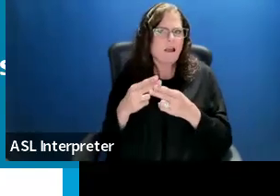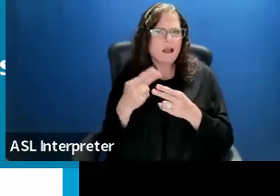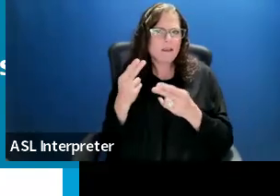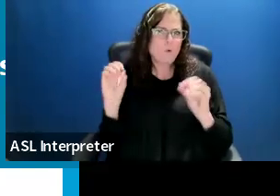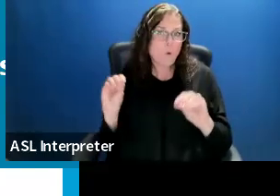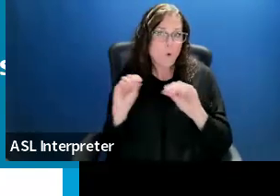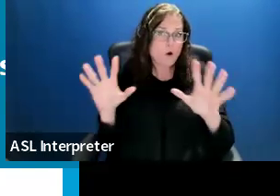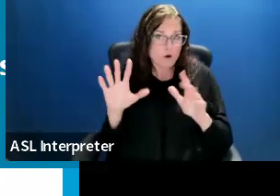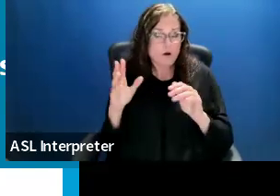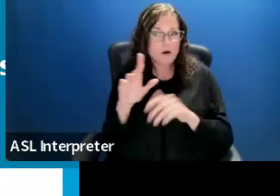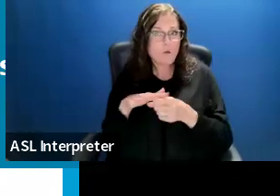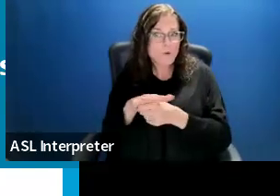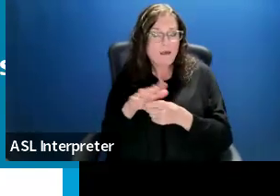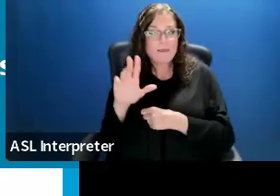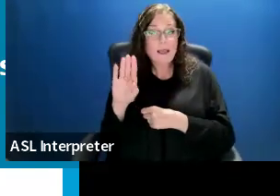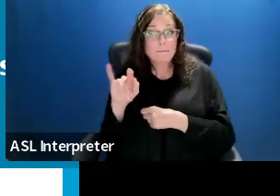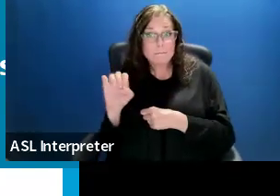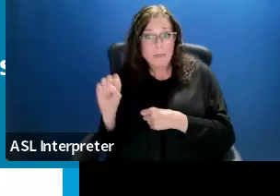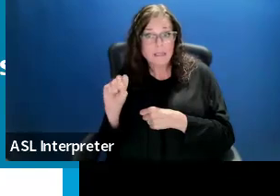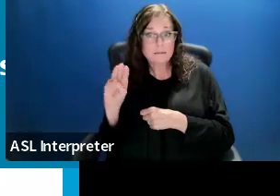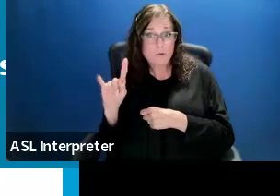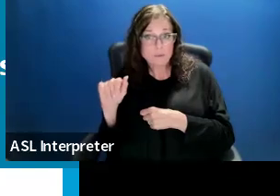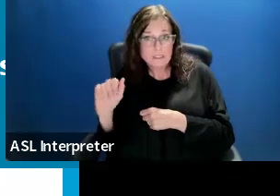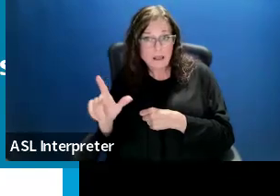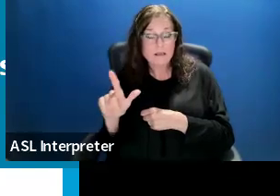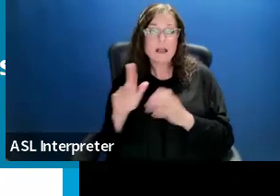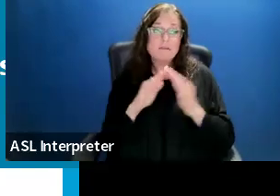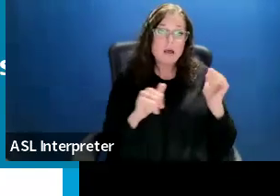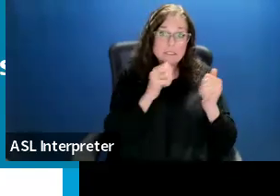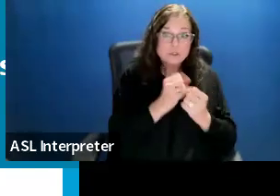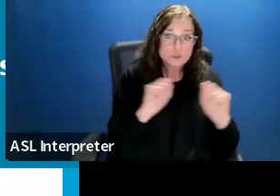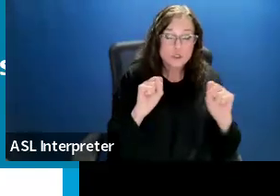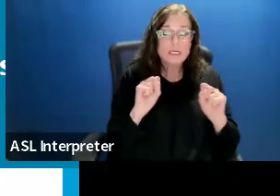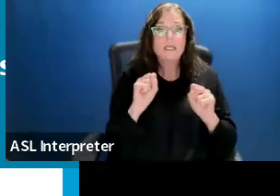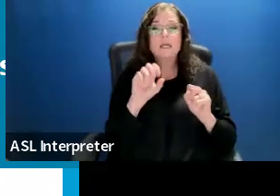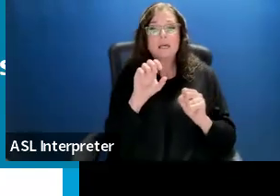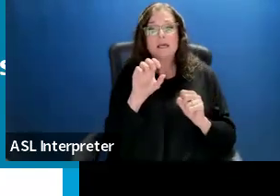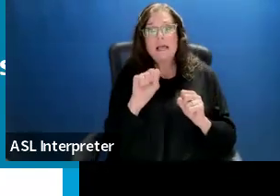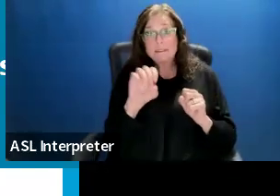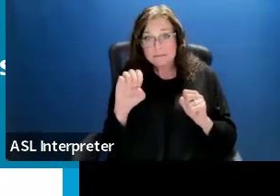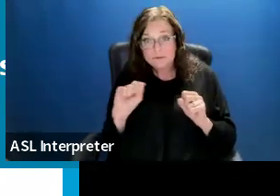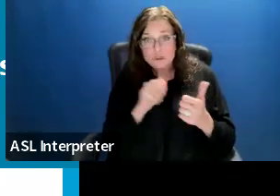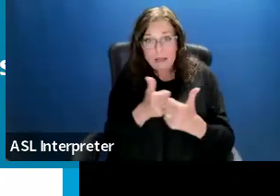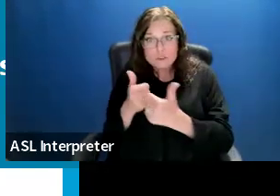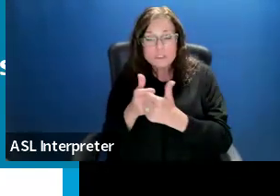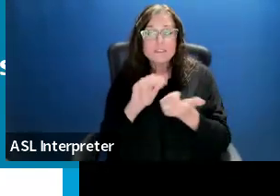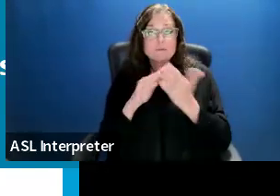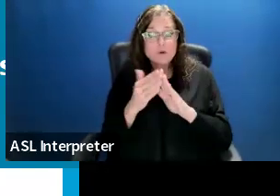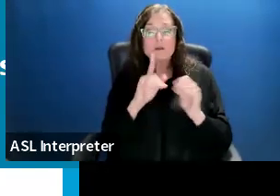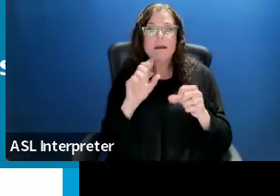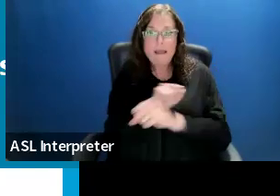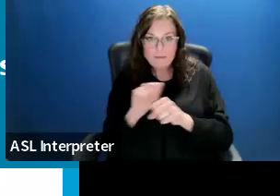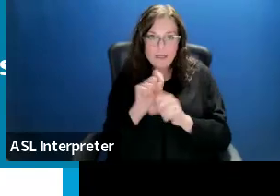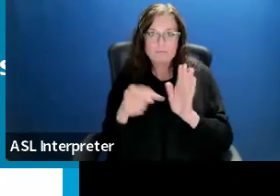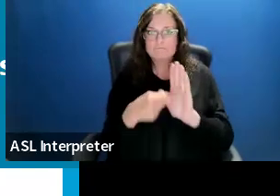the Bates Motel. This novel explores themes of housing insecurity, socioeconomic challenges, and community while authentically